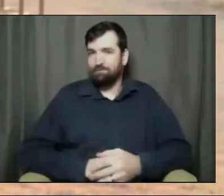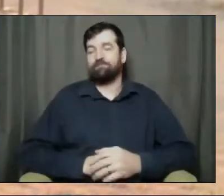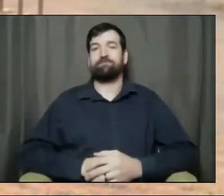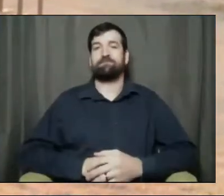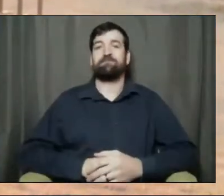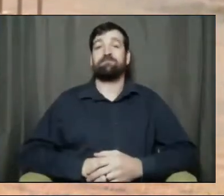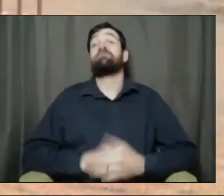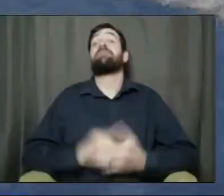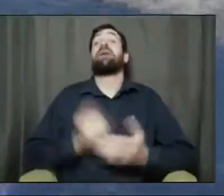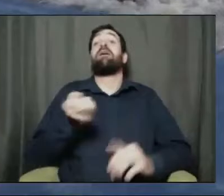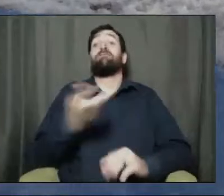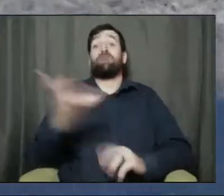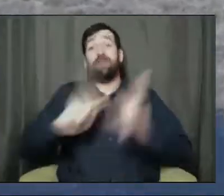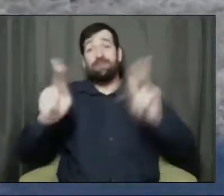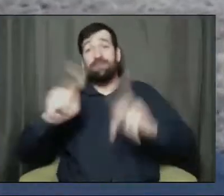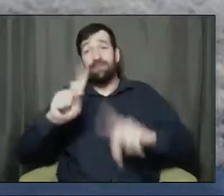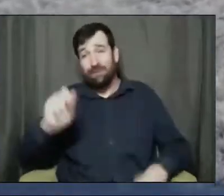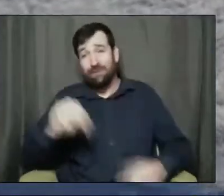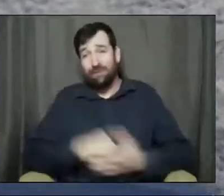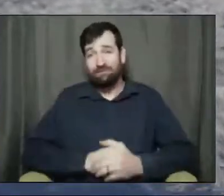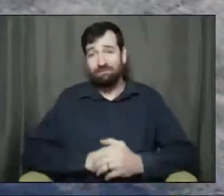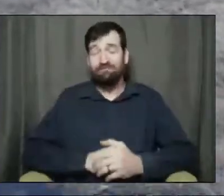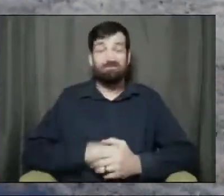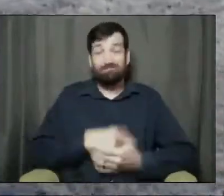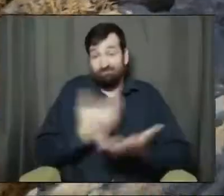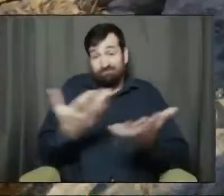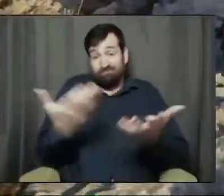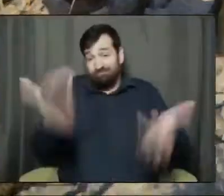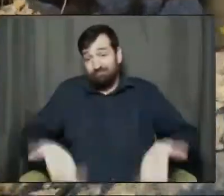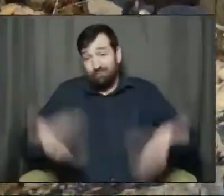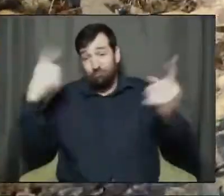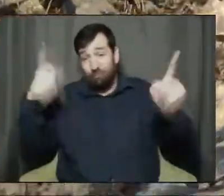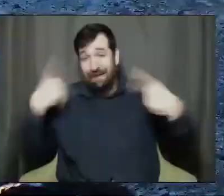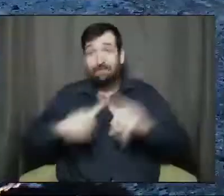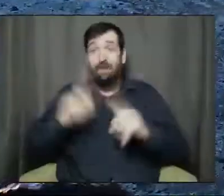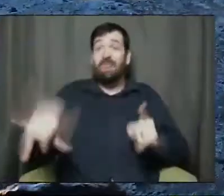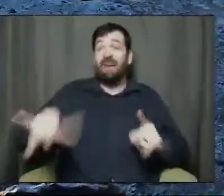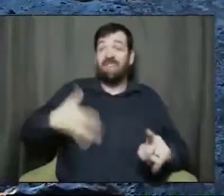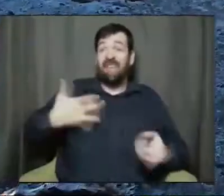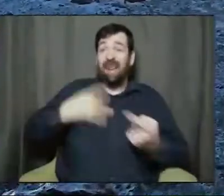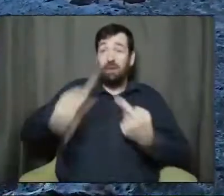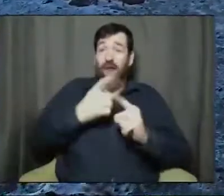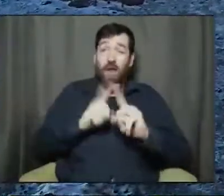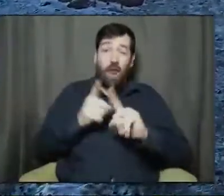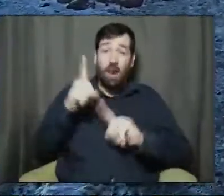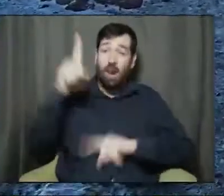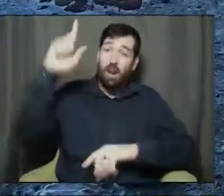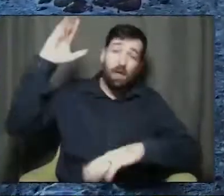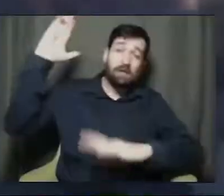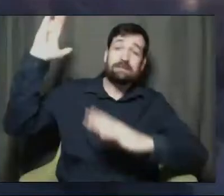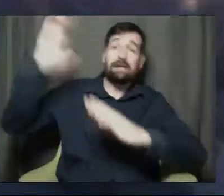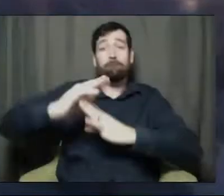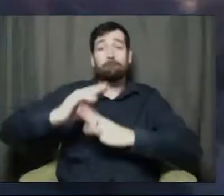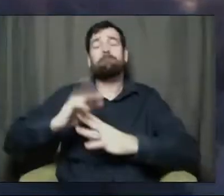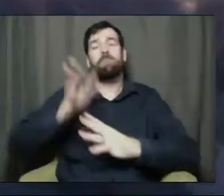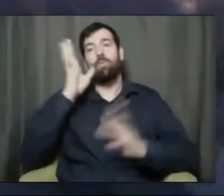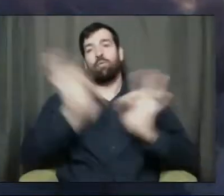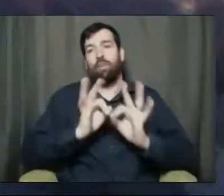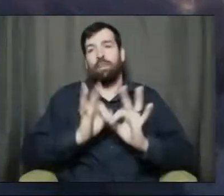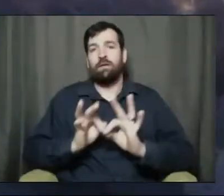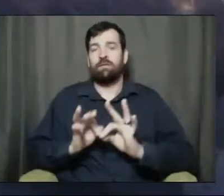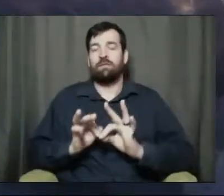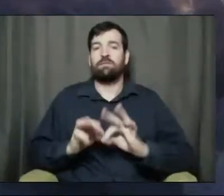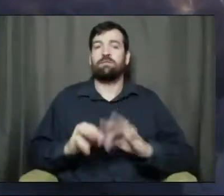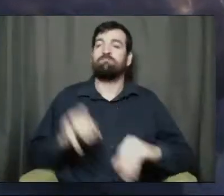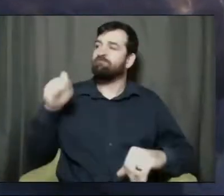few people do, yeah. Call her crazy, but that feeling when she reaches the top will be worth it all. I'm a total crier, so I think that will